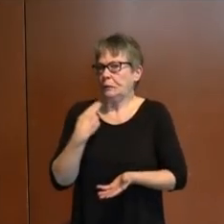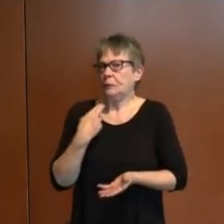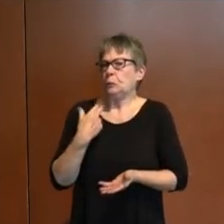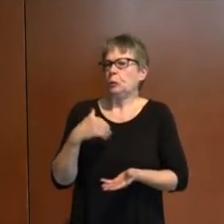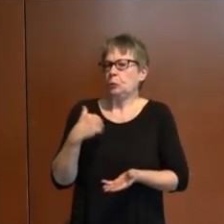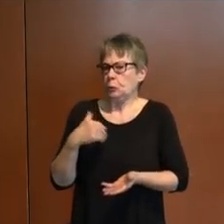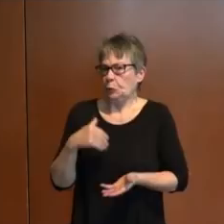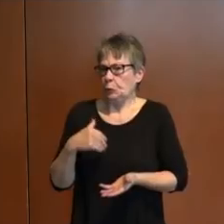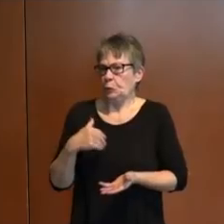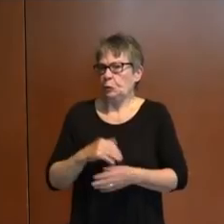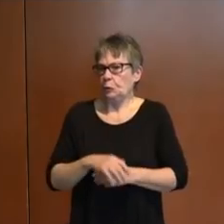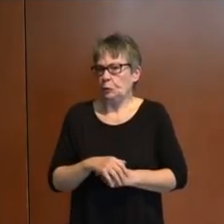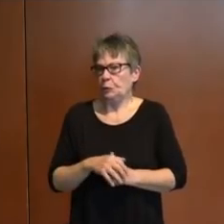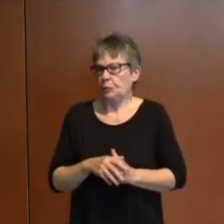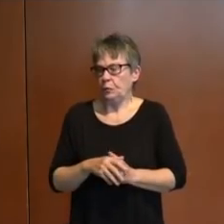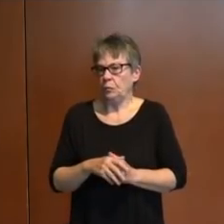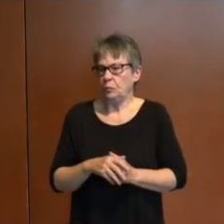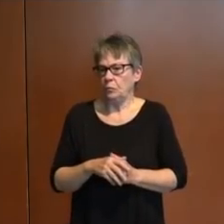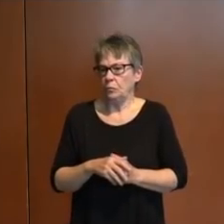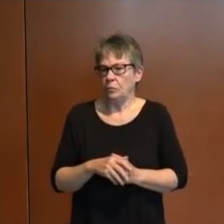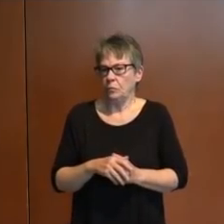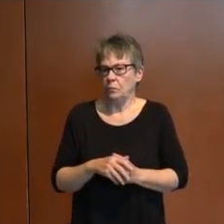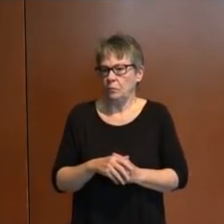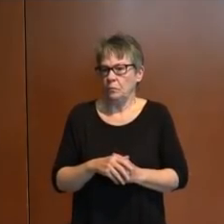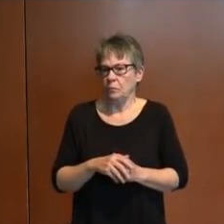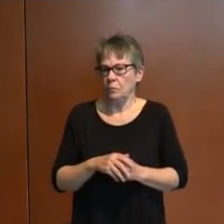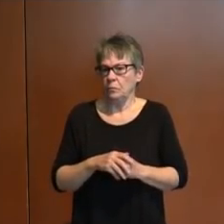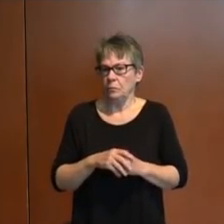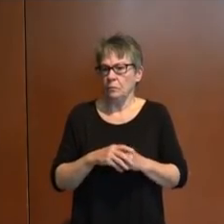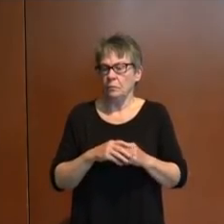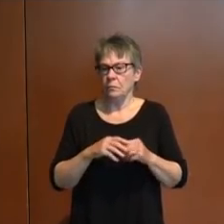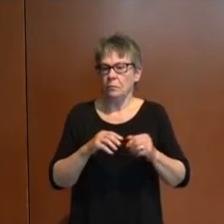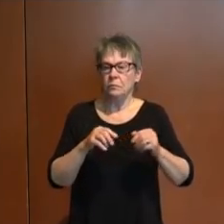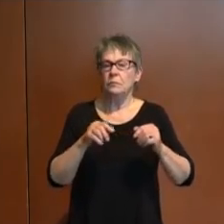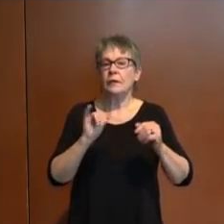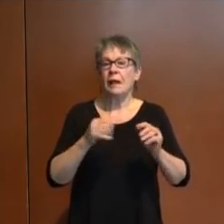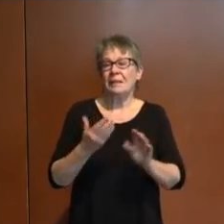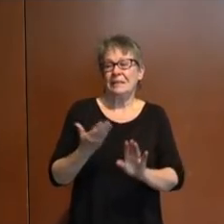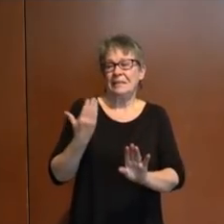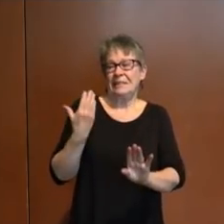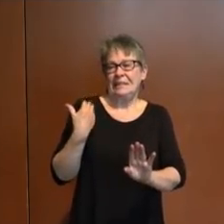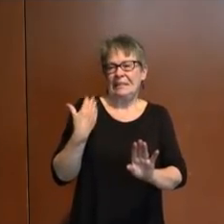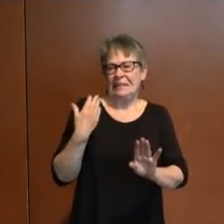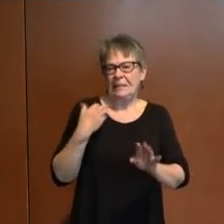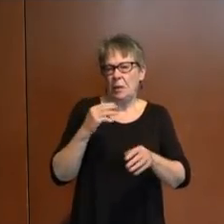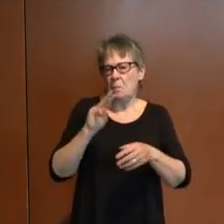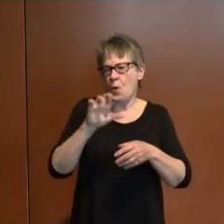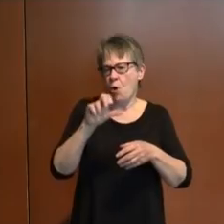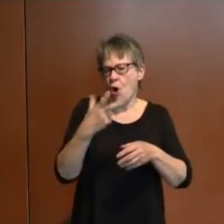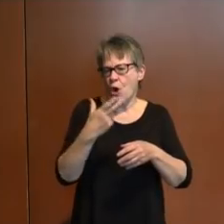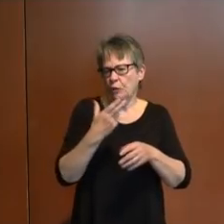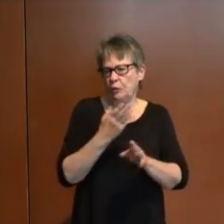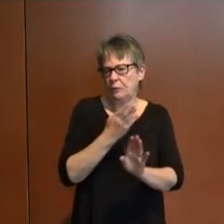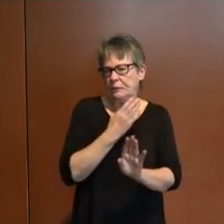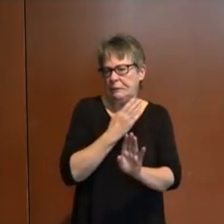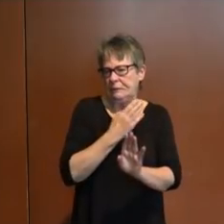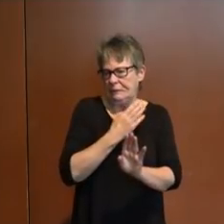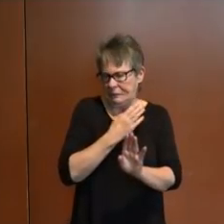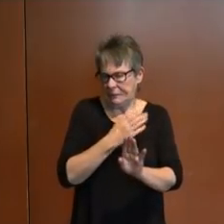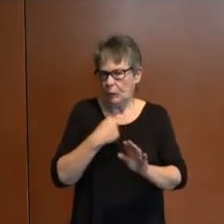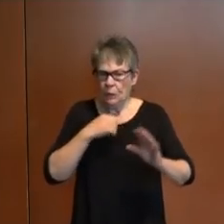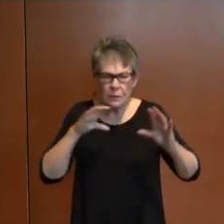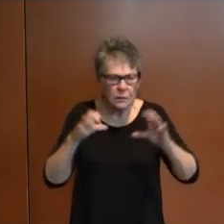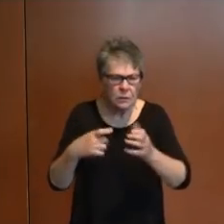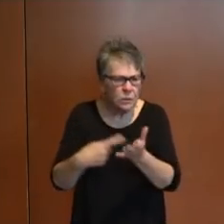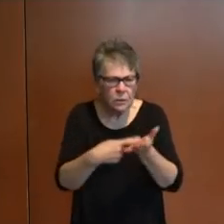held a conference call with these facilities to review important prevention and preparedness activities. In addition, on March